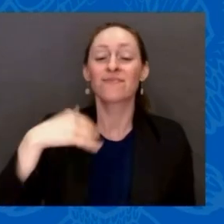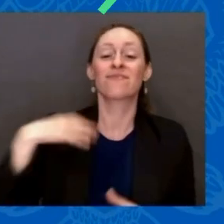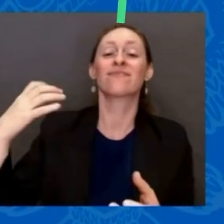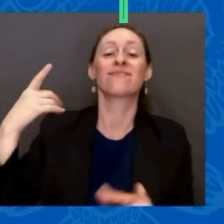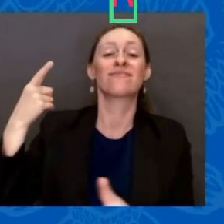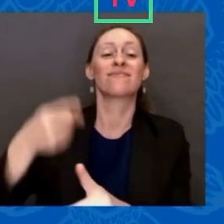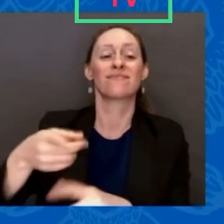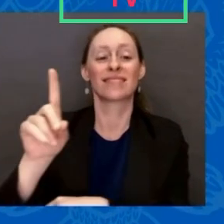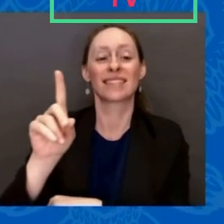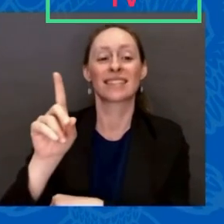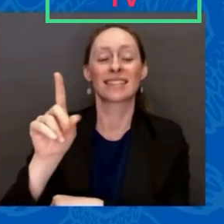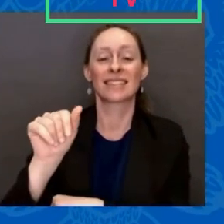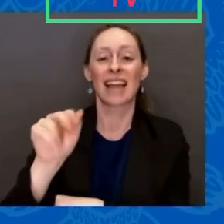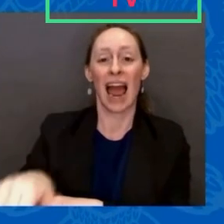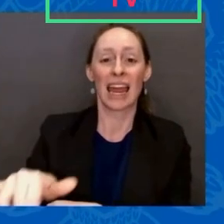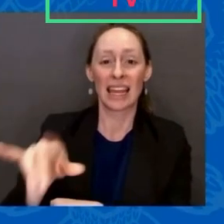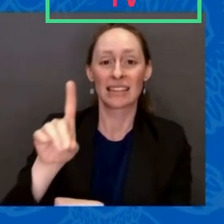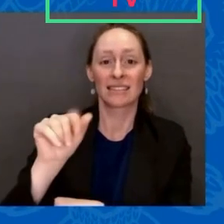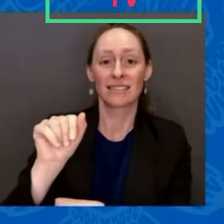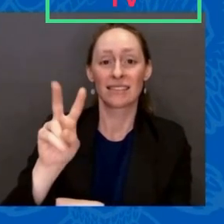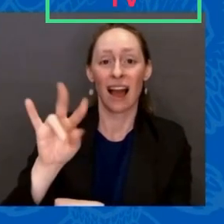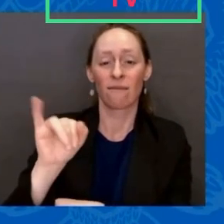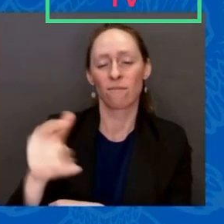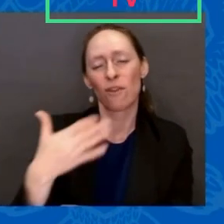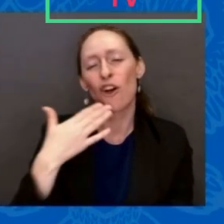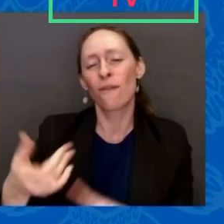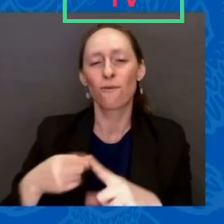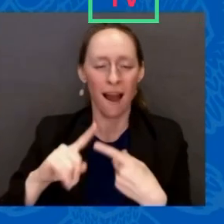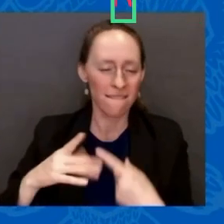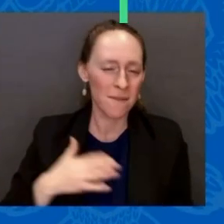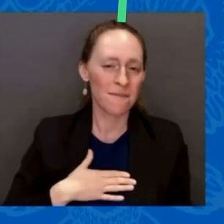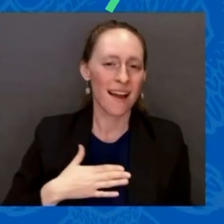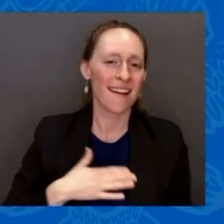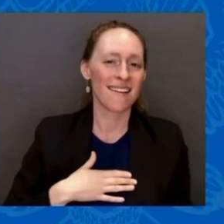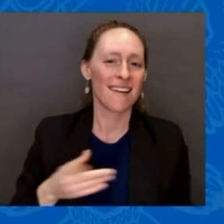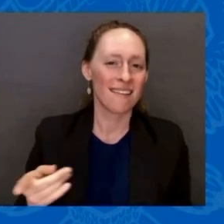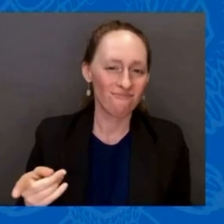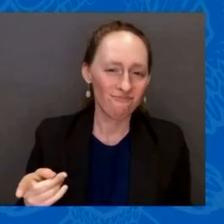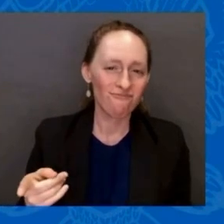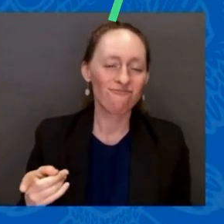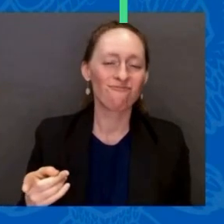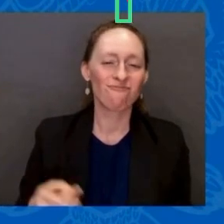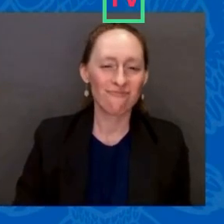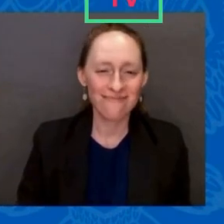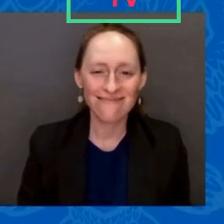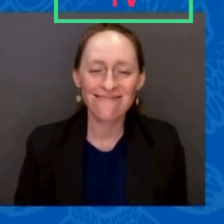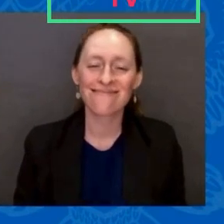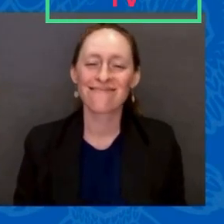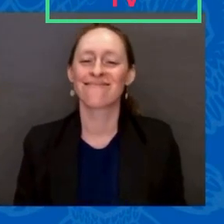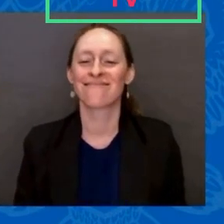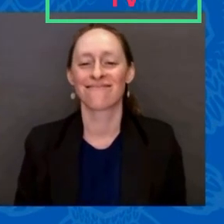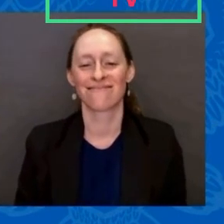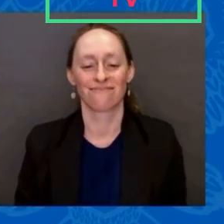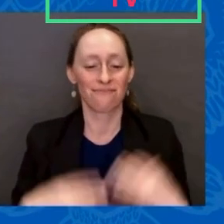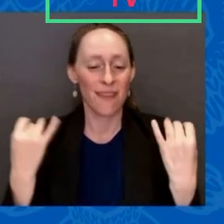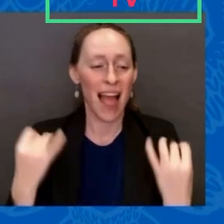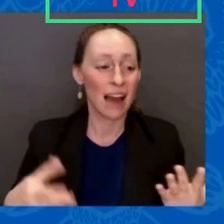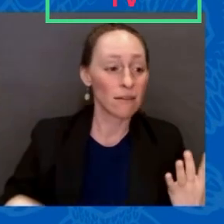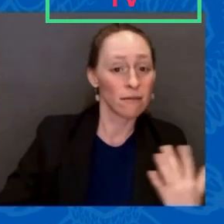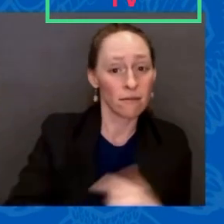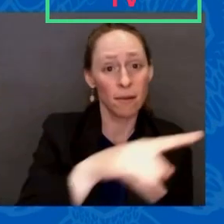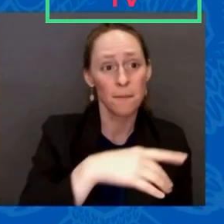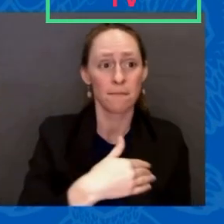He's always there. And to all the elected officials, member of Congress, elected officials here today, thank you. Thank you for the welcome, and welcome me to